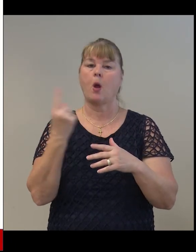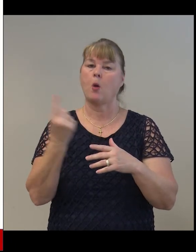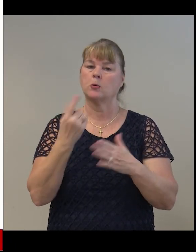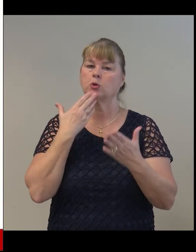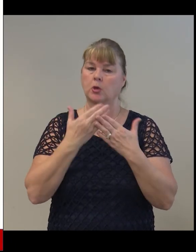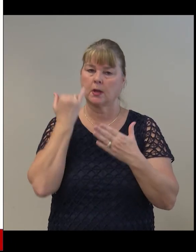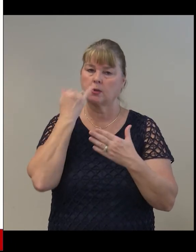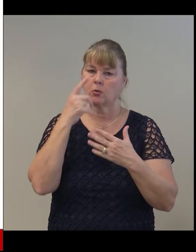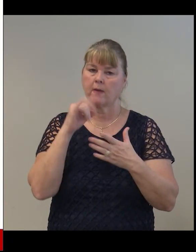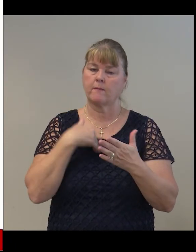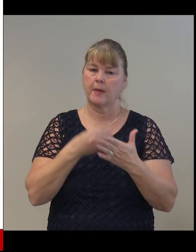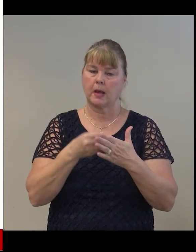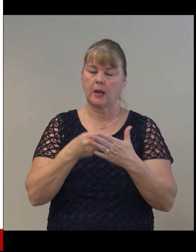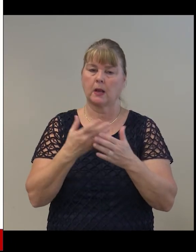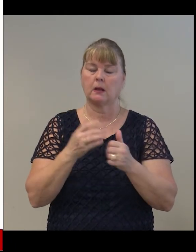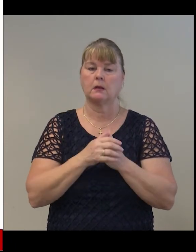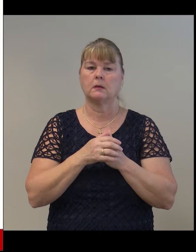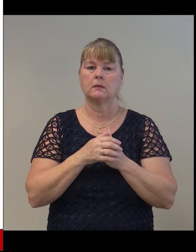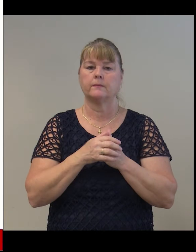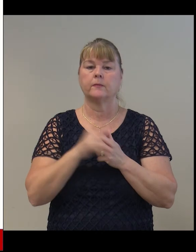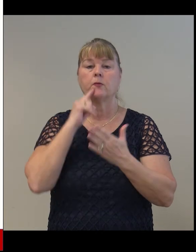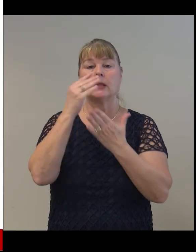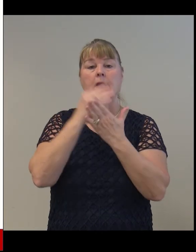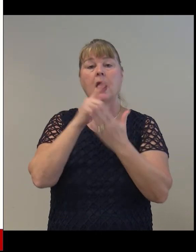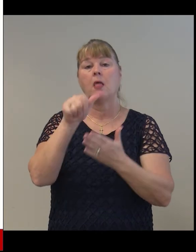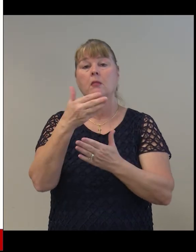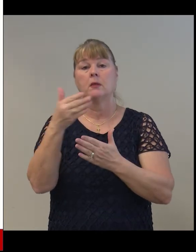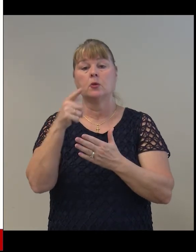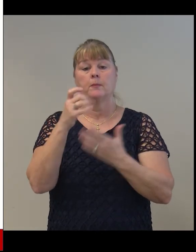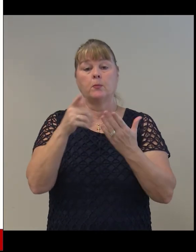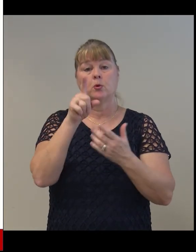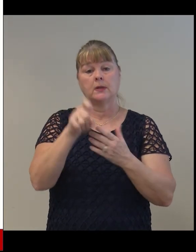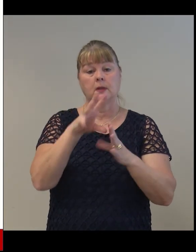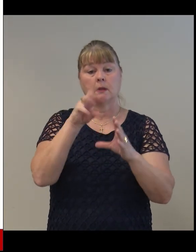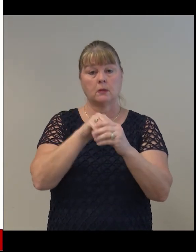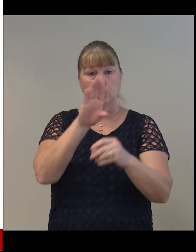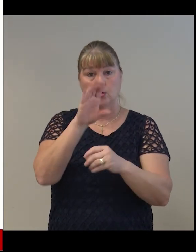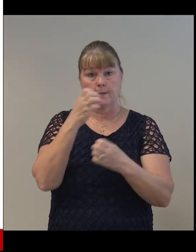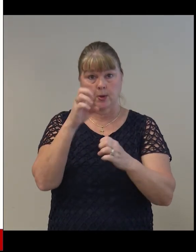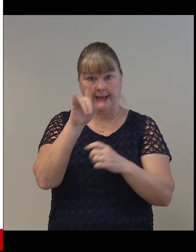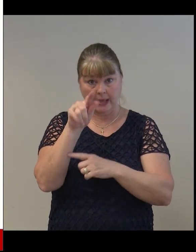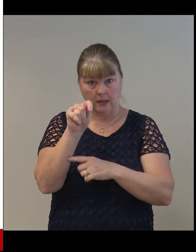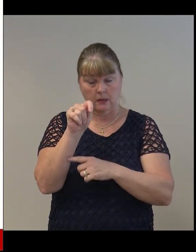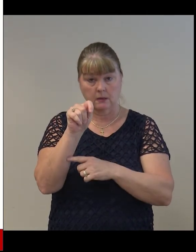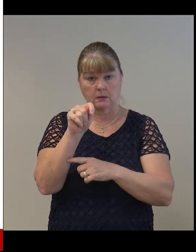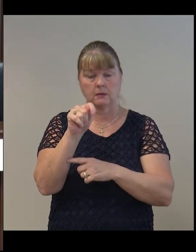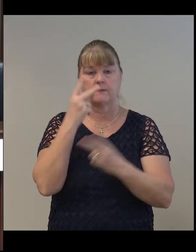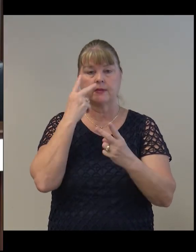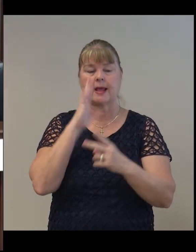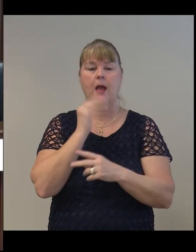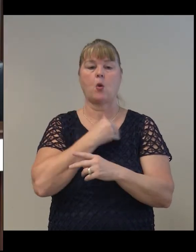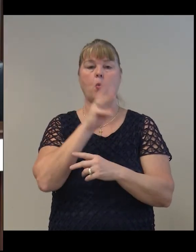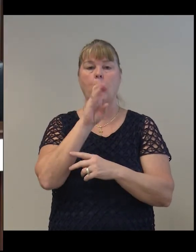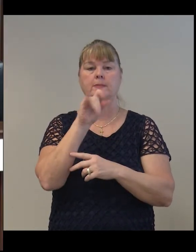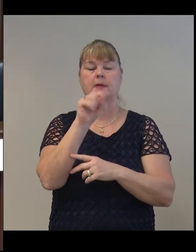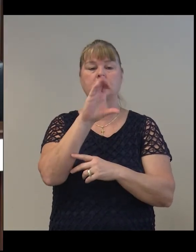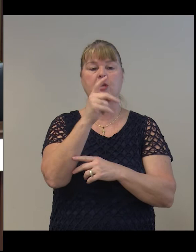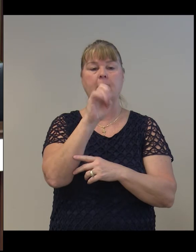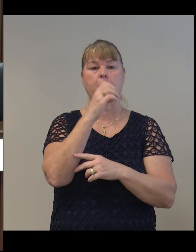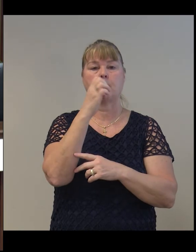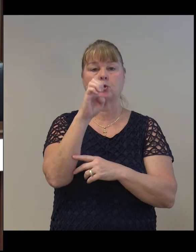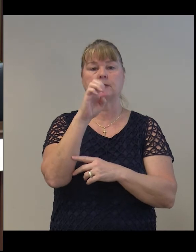extra cash is always a good idea. For a list of other items that you can include in your emergency kit, go visit our